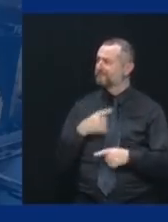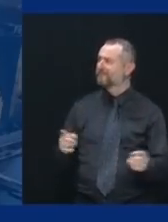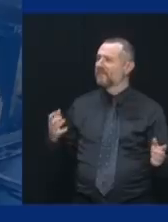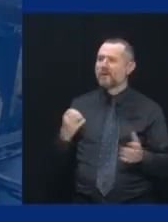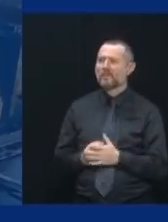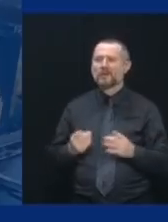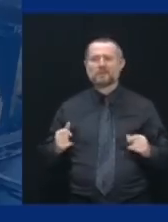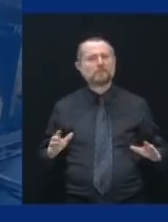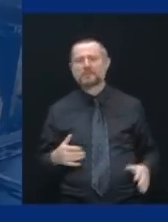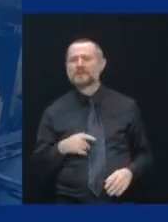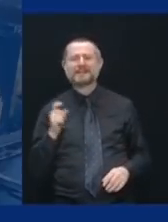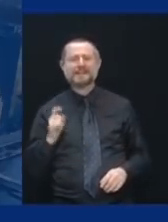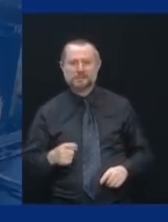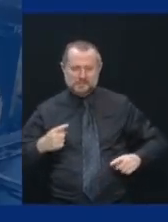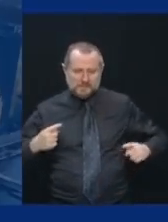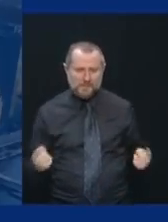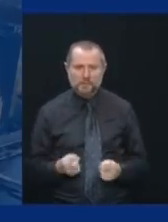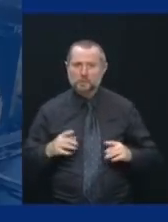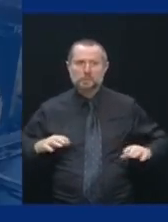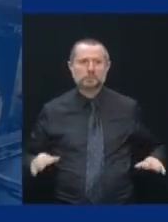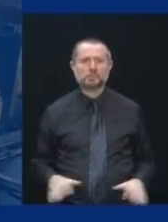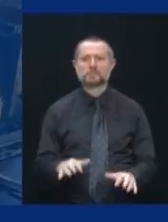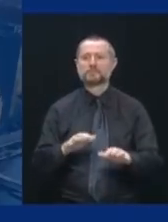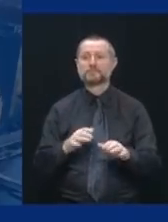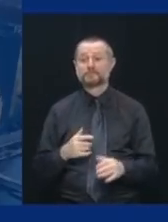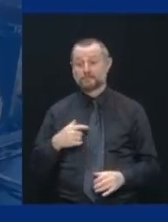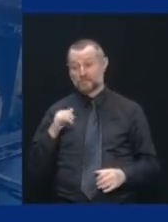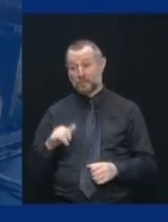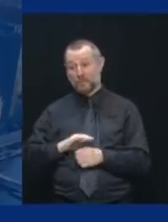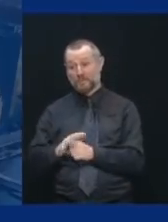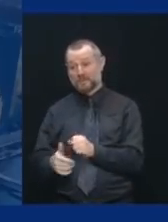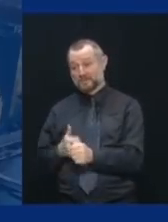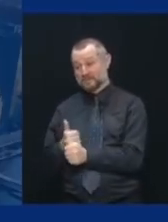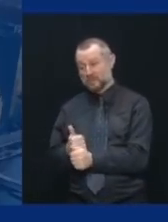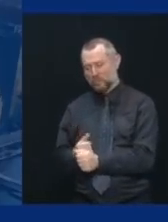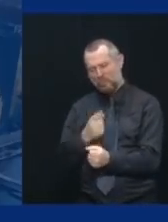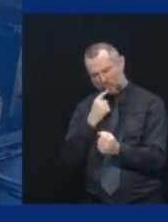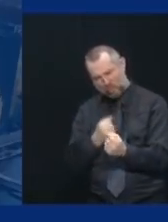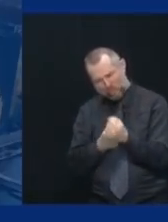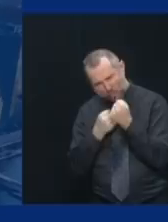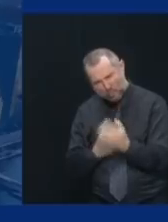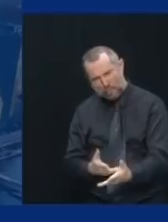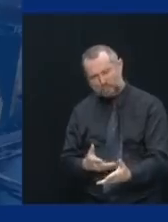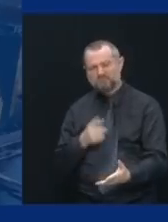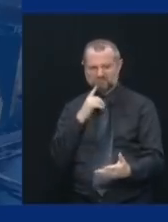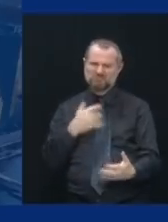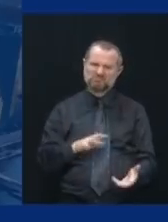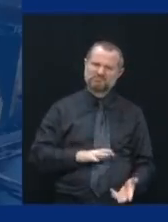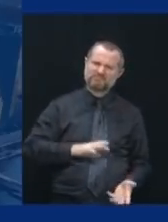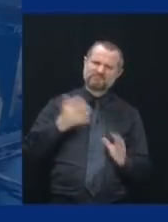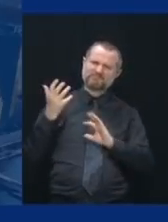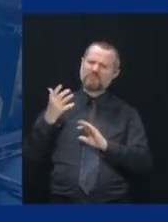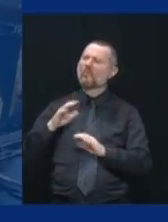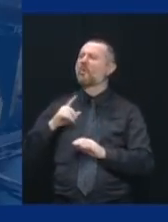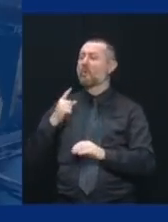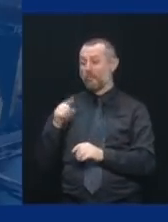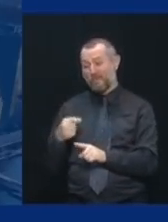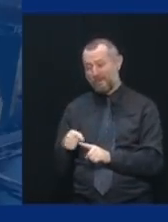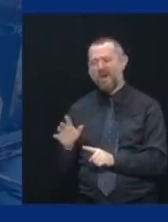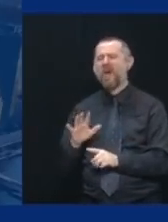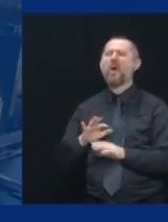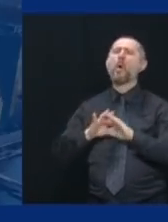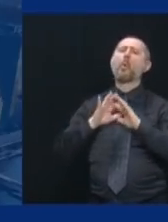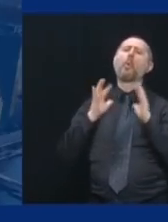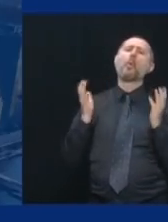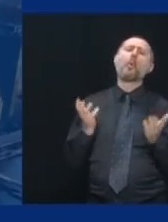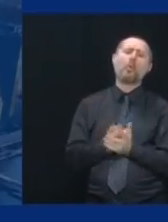we have an opportunity because COVID caused a global crisis. You have states all across this nation, you have cities